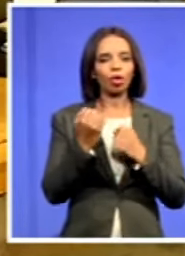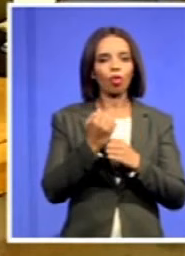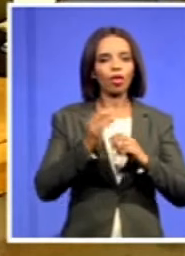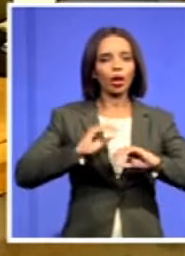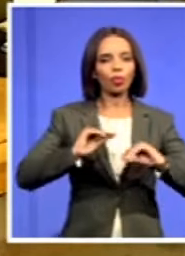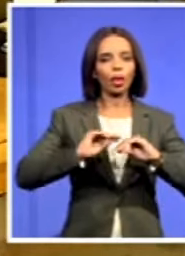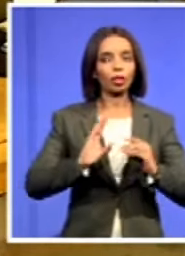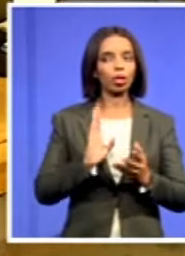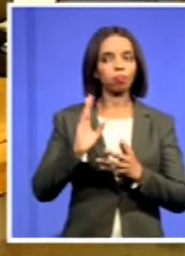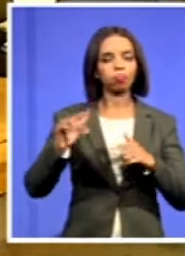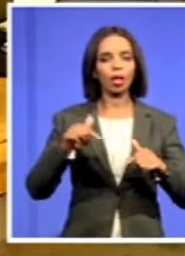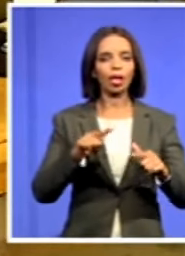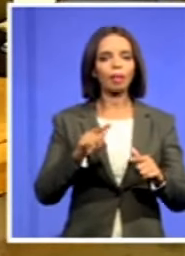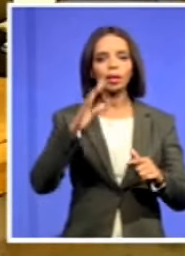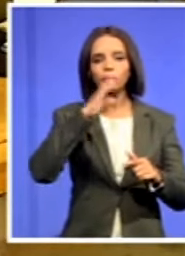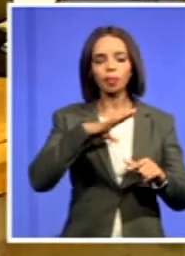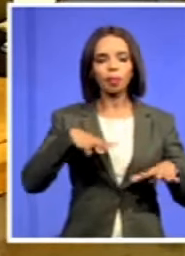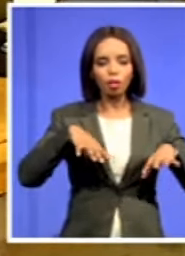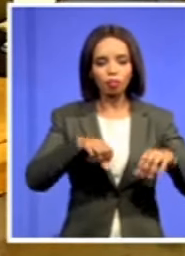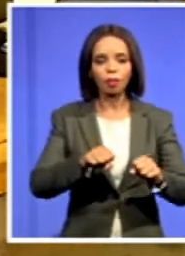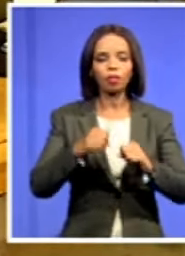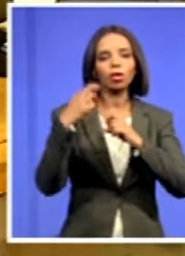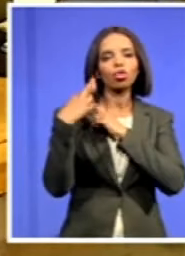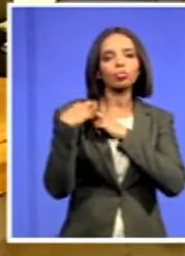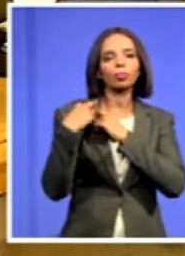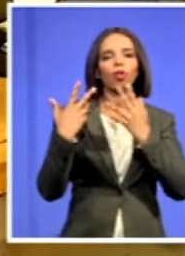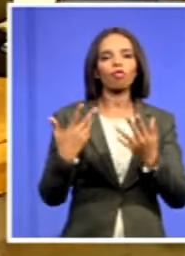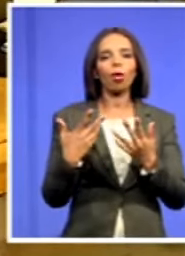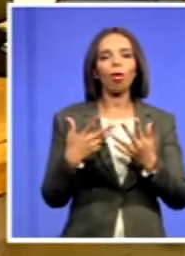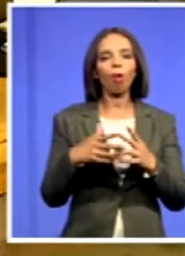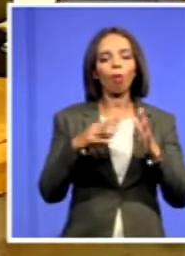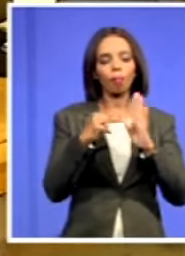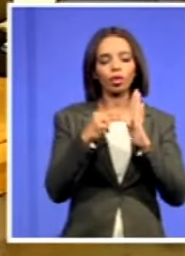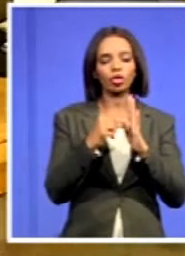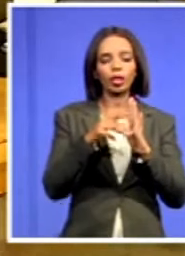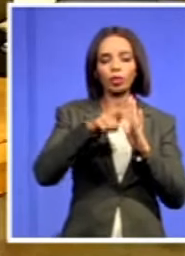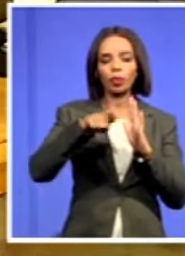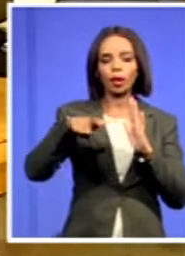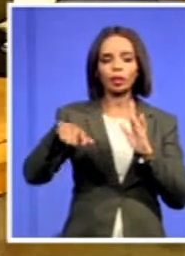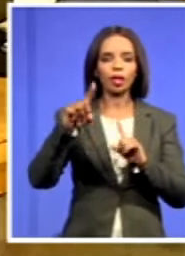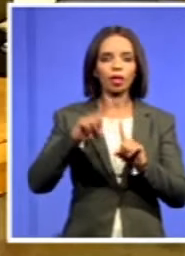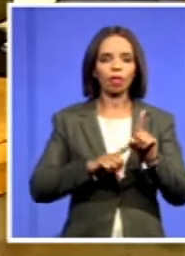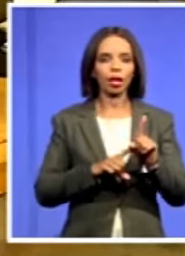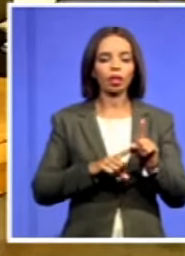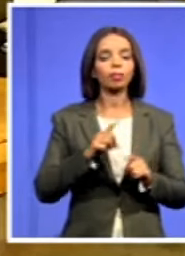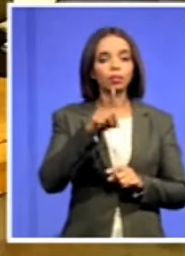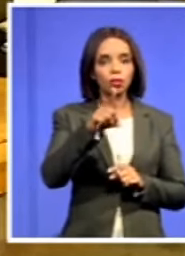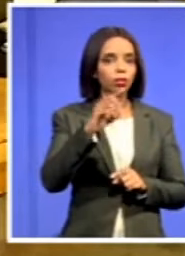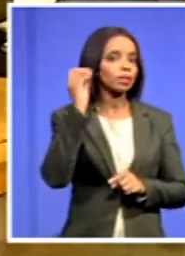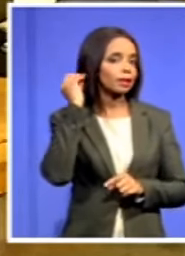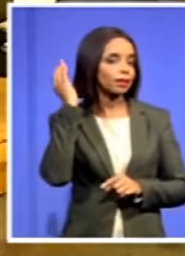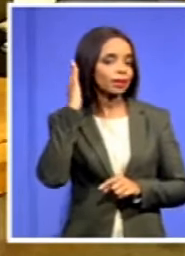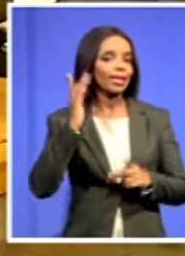matric results. And Desri, we must add, this is the second year in a row where we've seen matric results declining in the